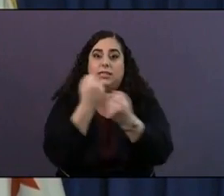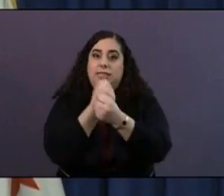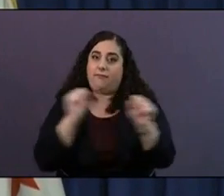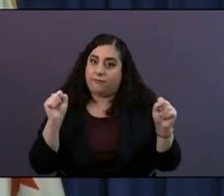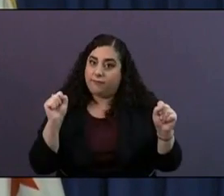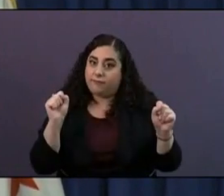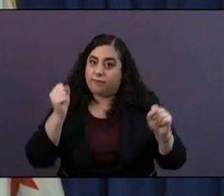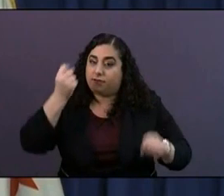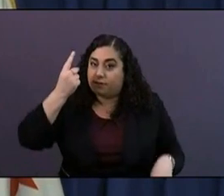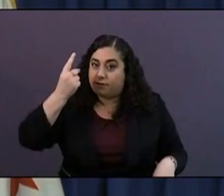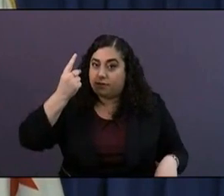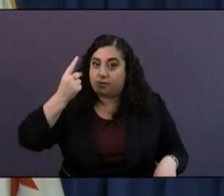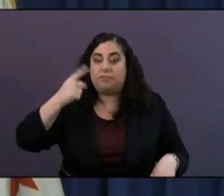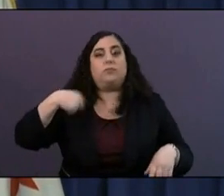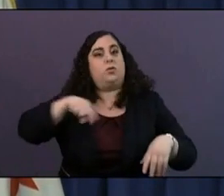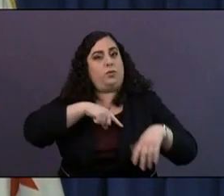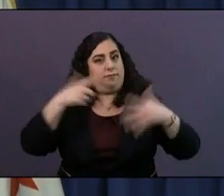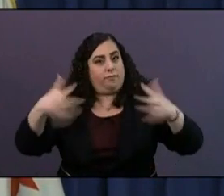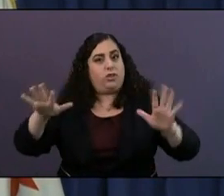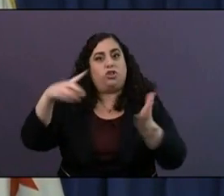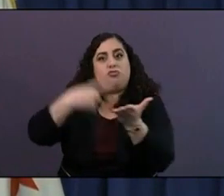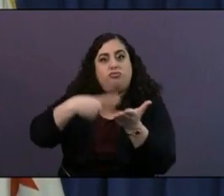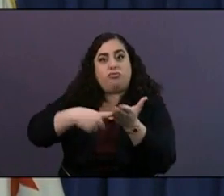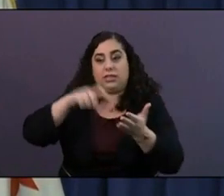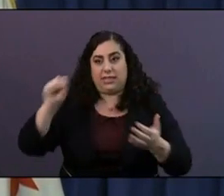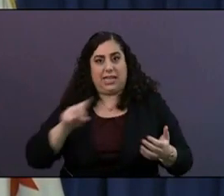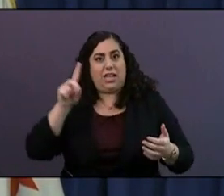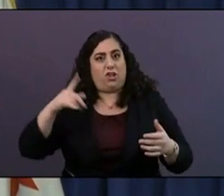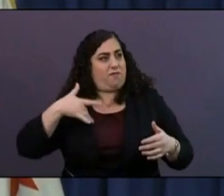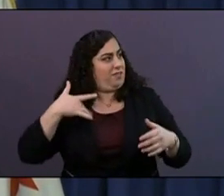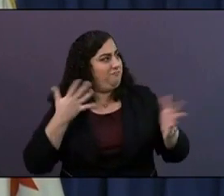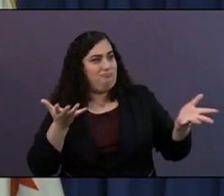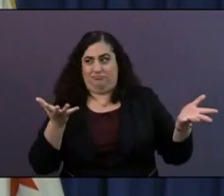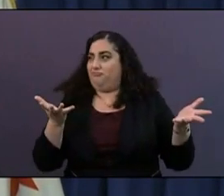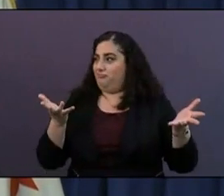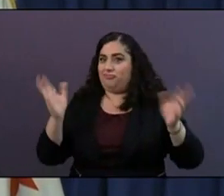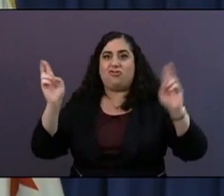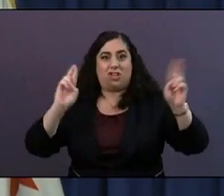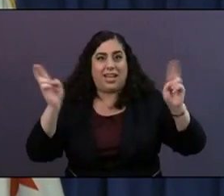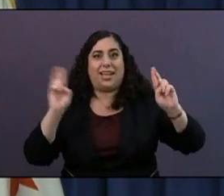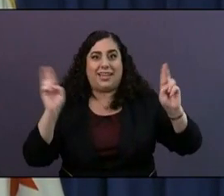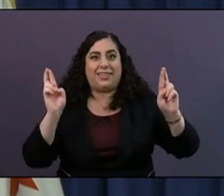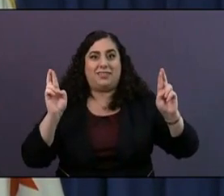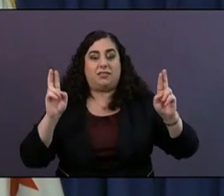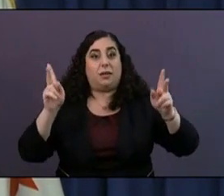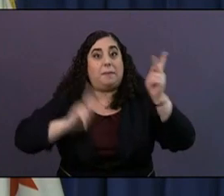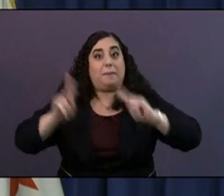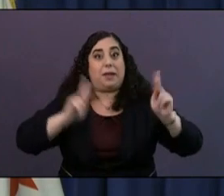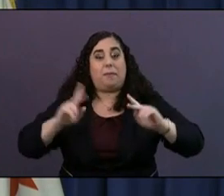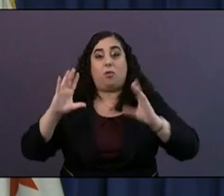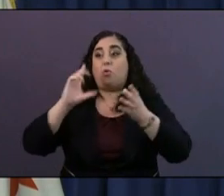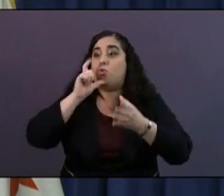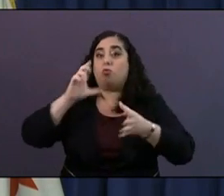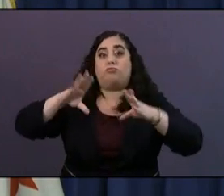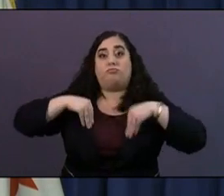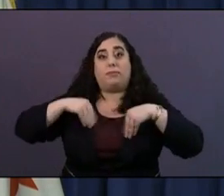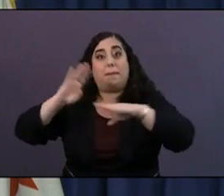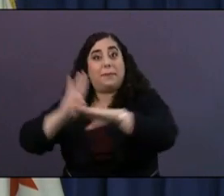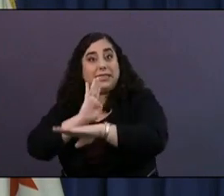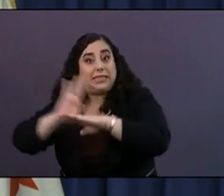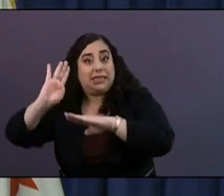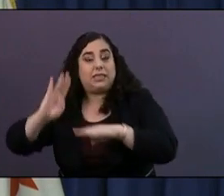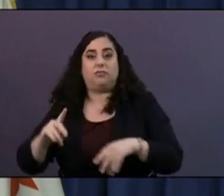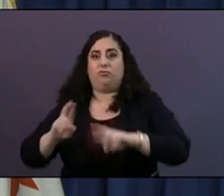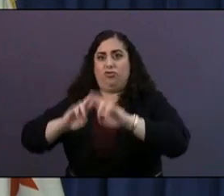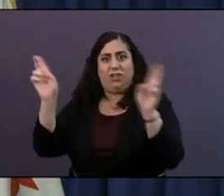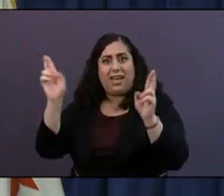is ready to recover. Business owners are ready to open their doors again safely.